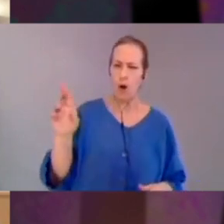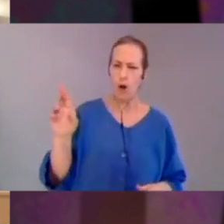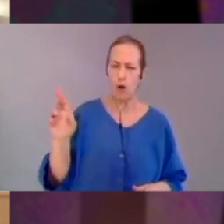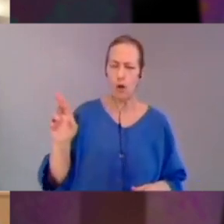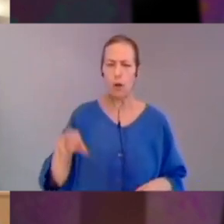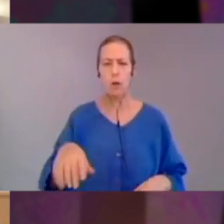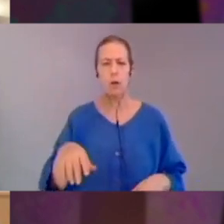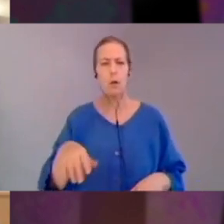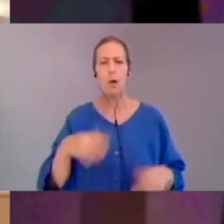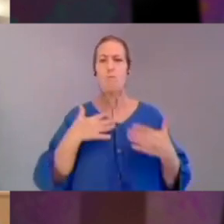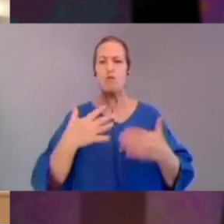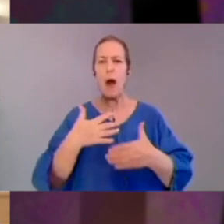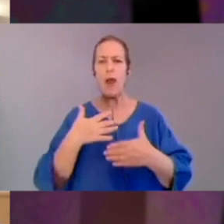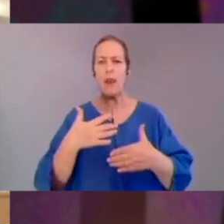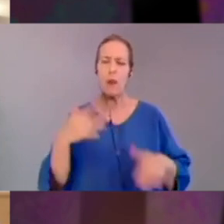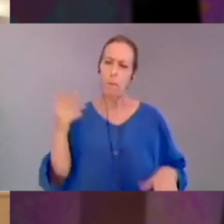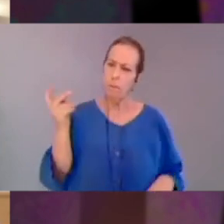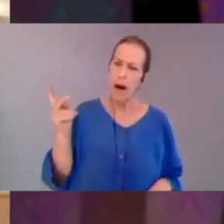is palpable